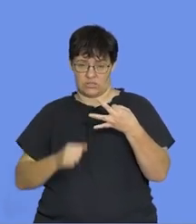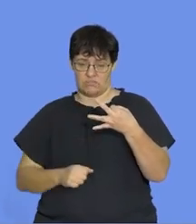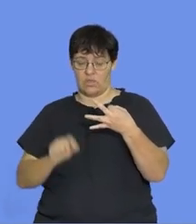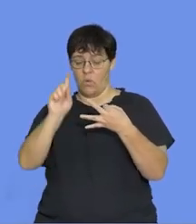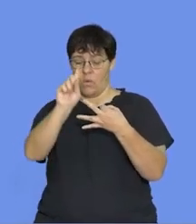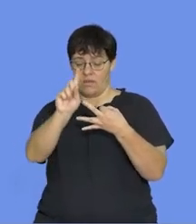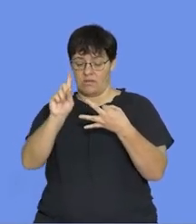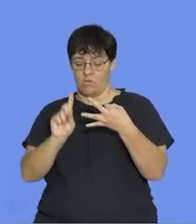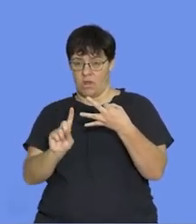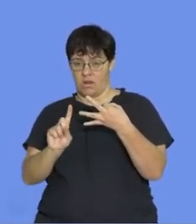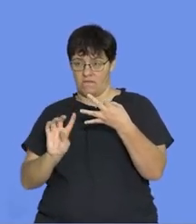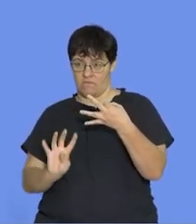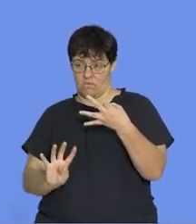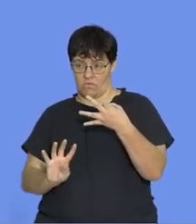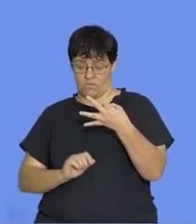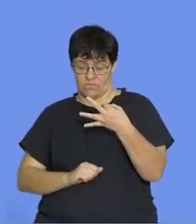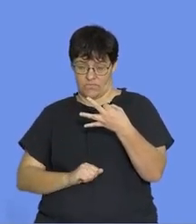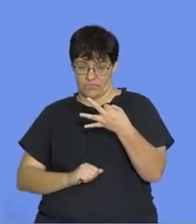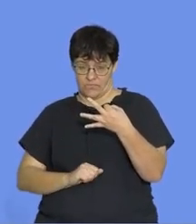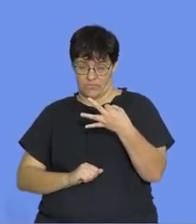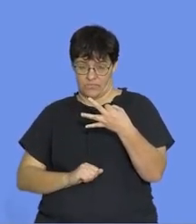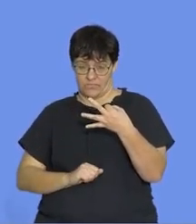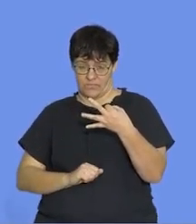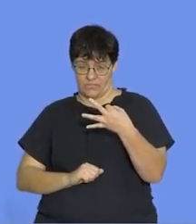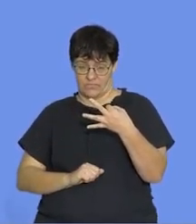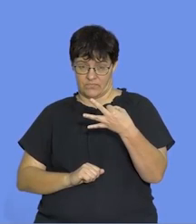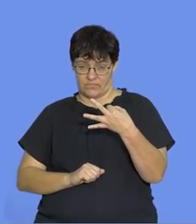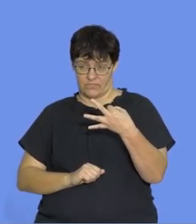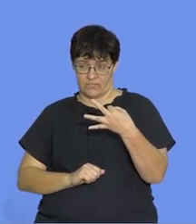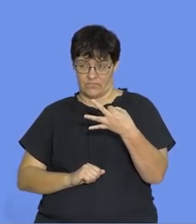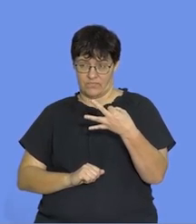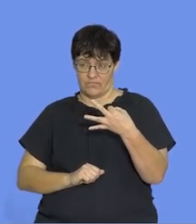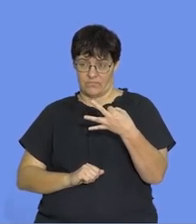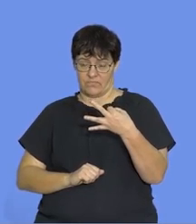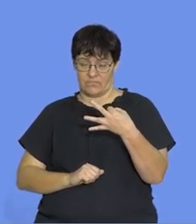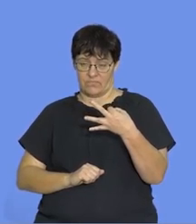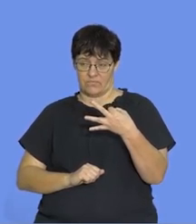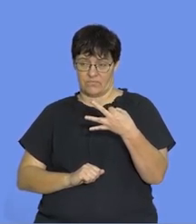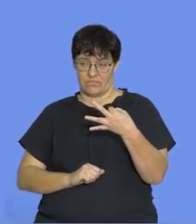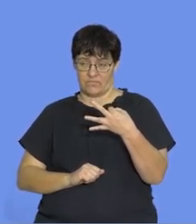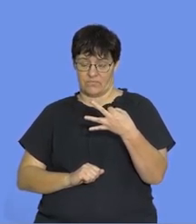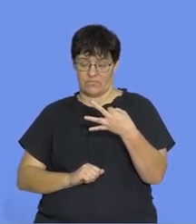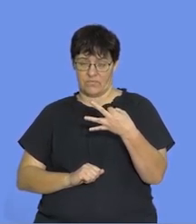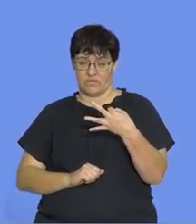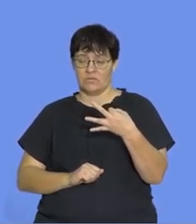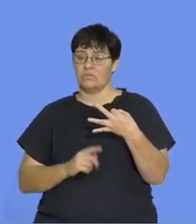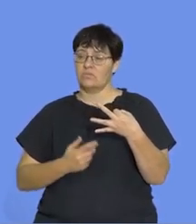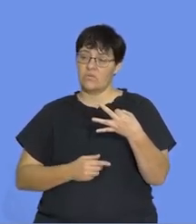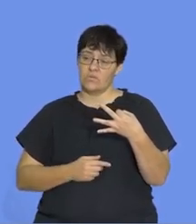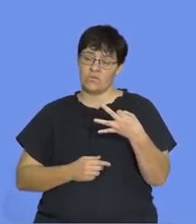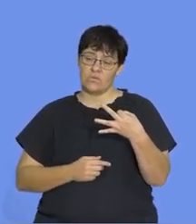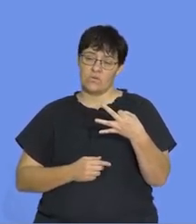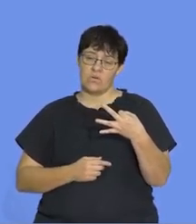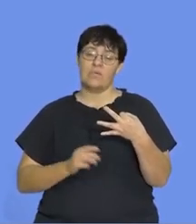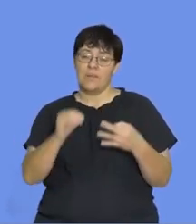1:1:4. Okay, so that's the proportion of copper, that's the sulfur, and then that's the oxygen. So this is